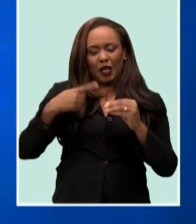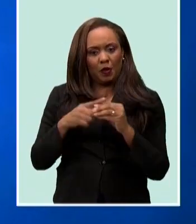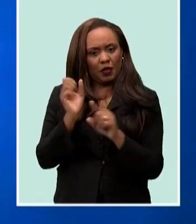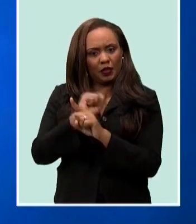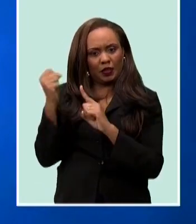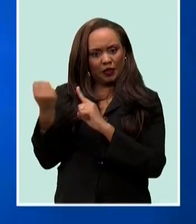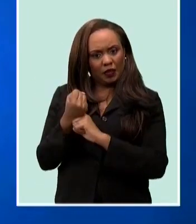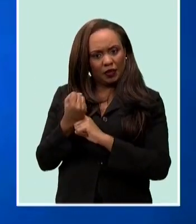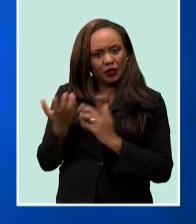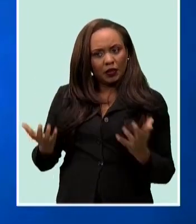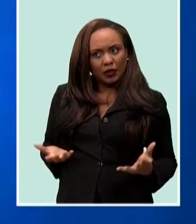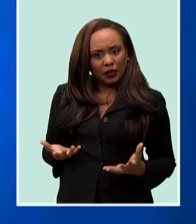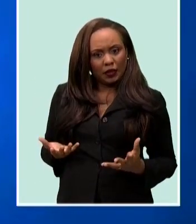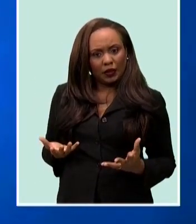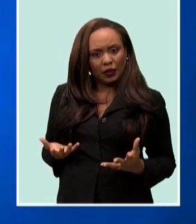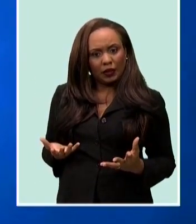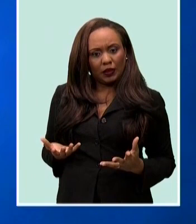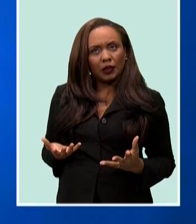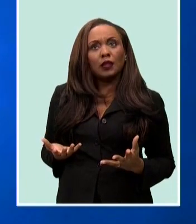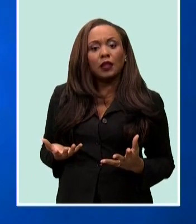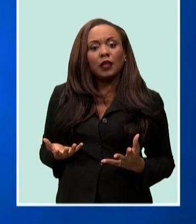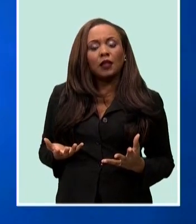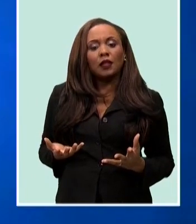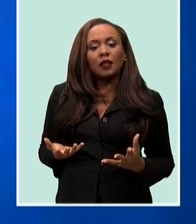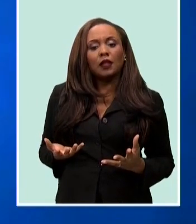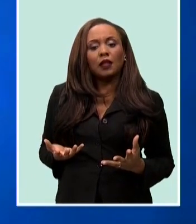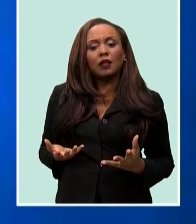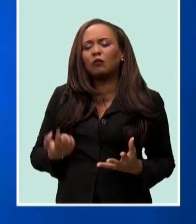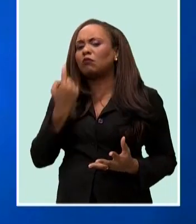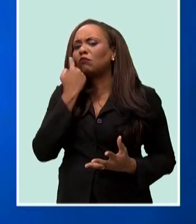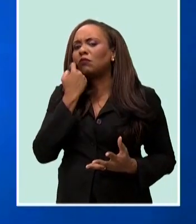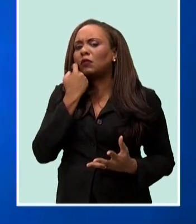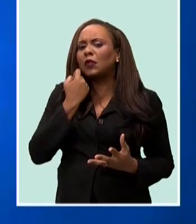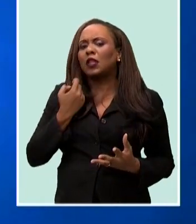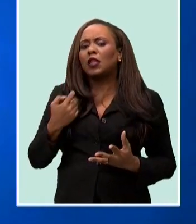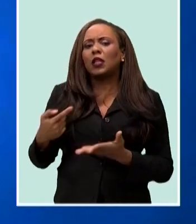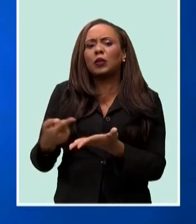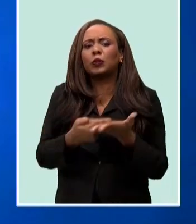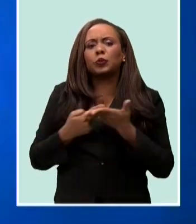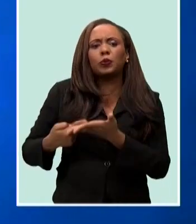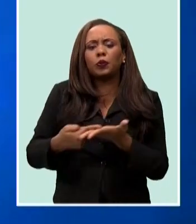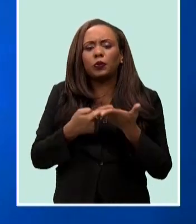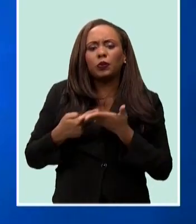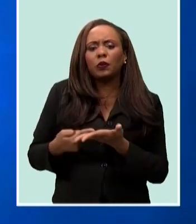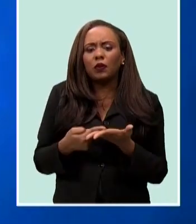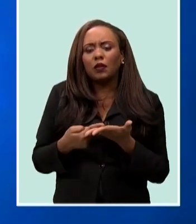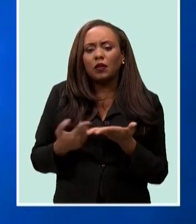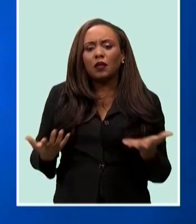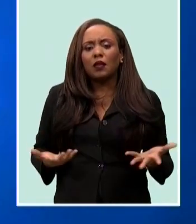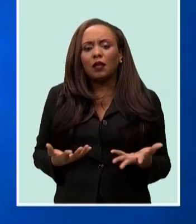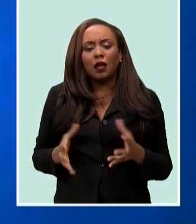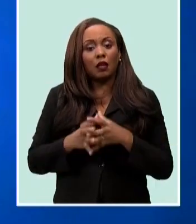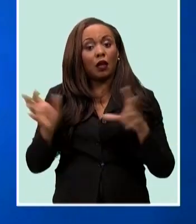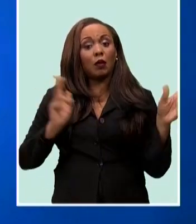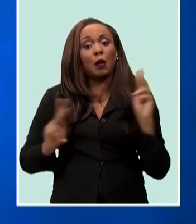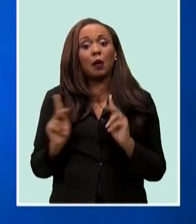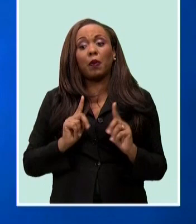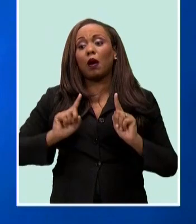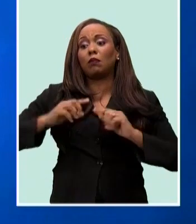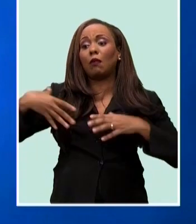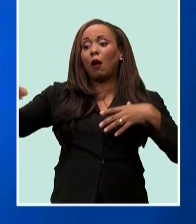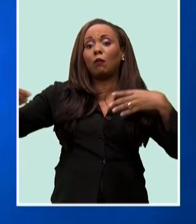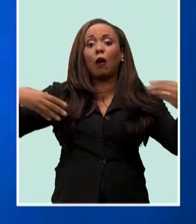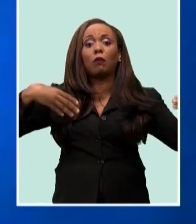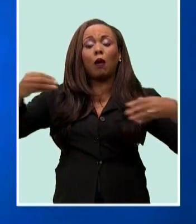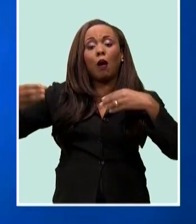been engaging the TTPS in recent times. We have a lot of party goers and